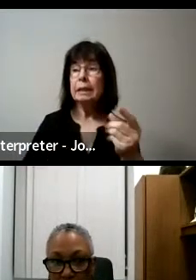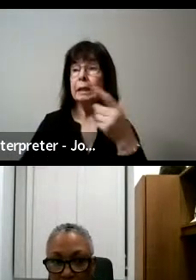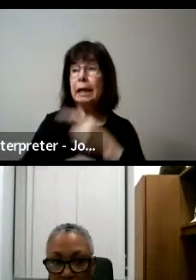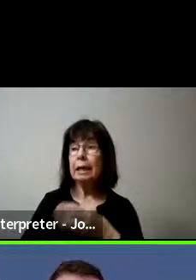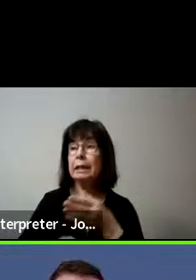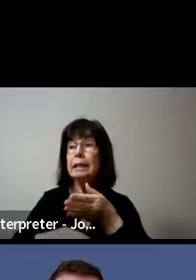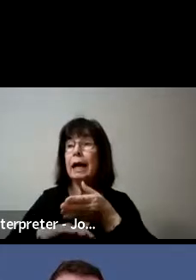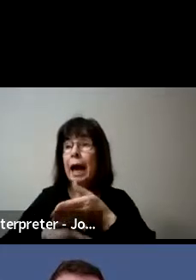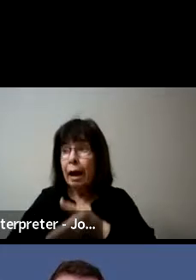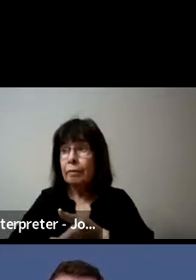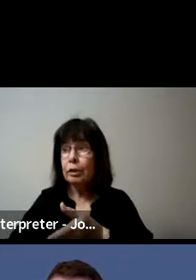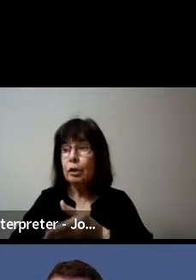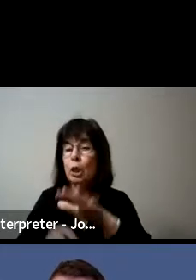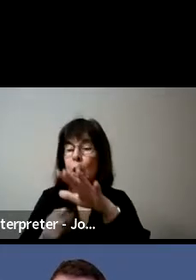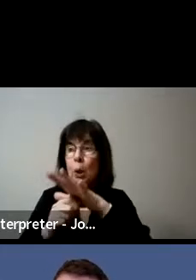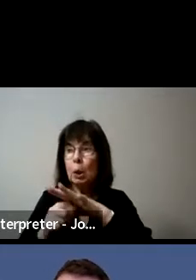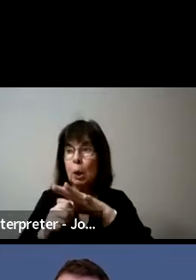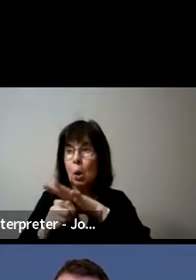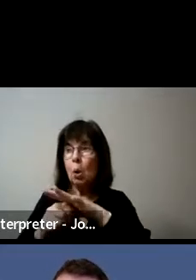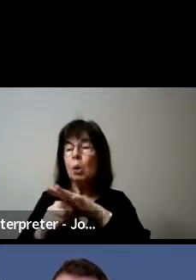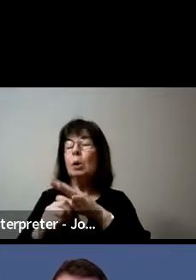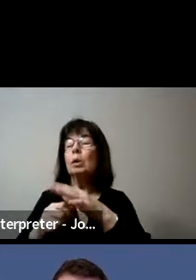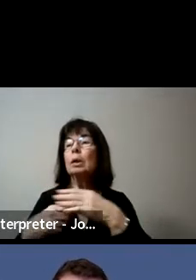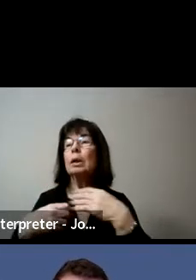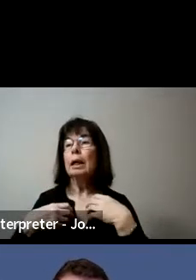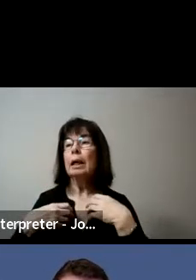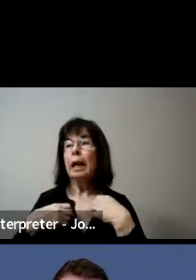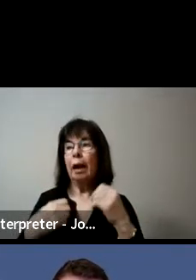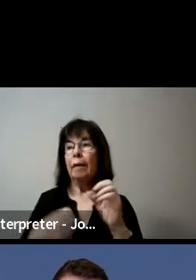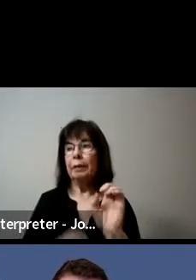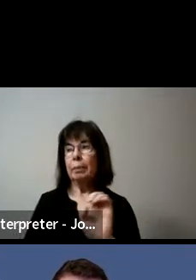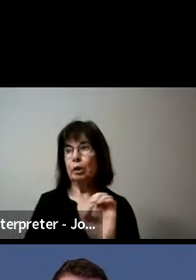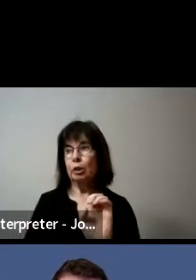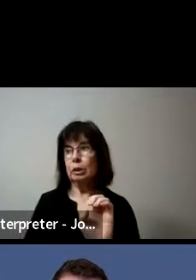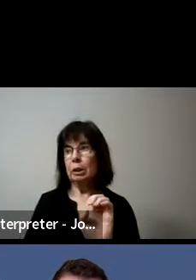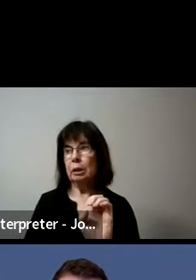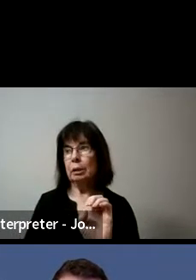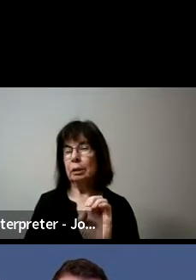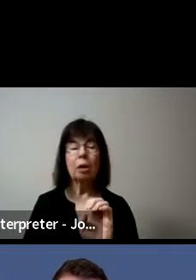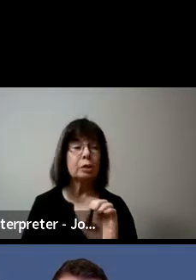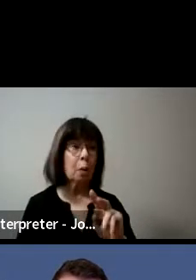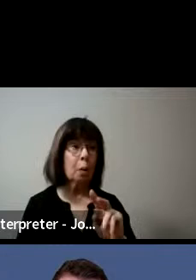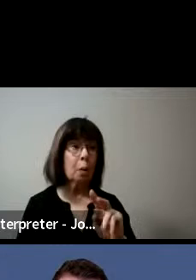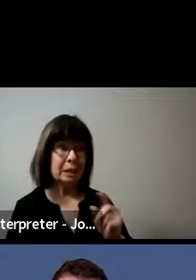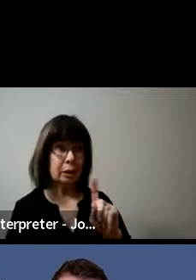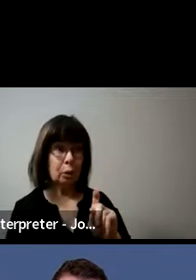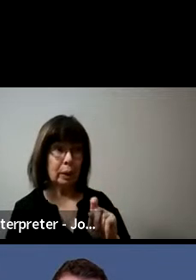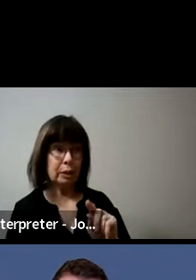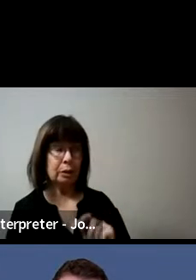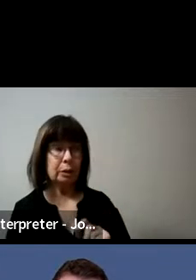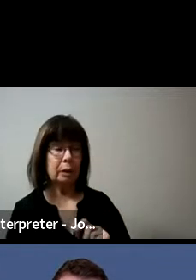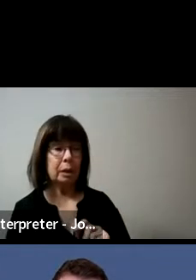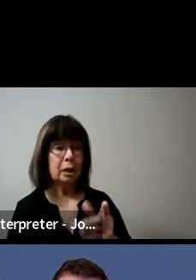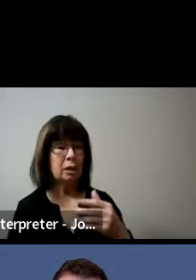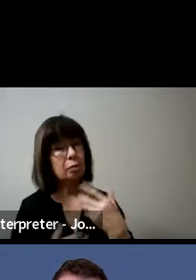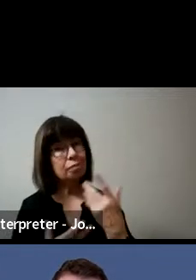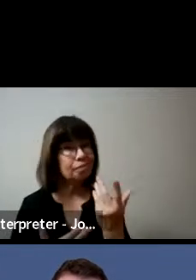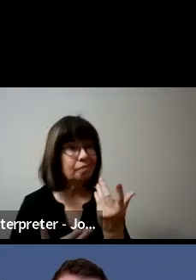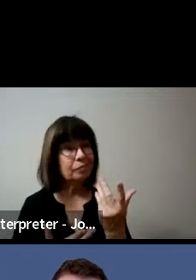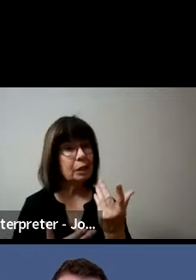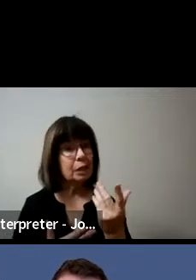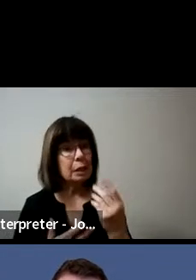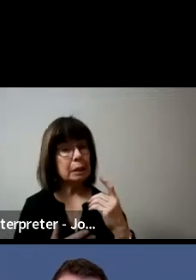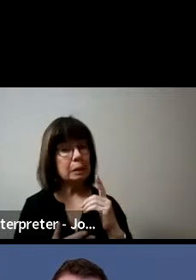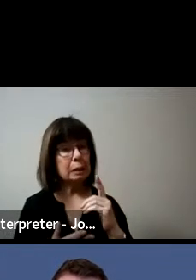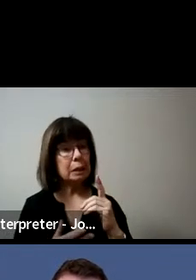emergency. Okay. And then my second question is there any appetite in the department to